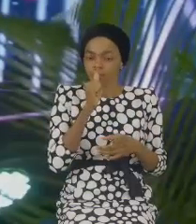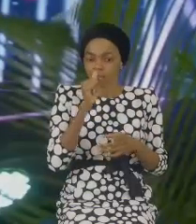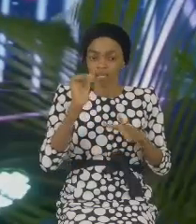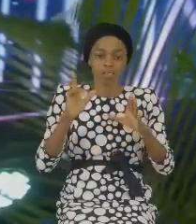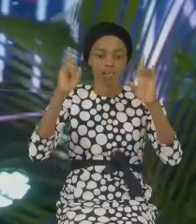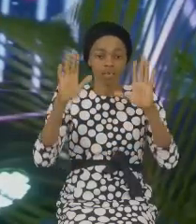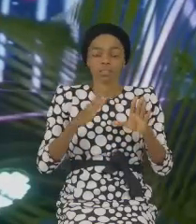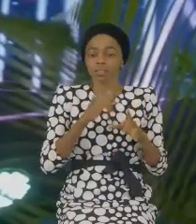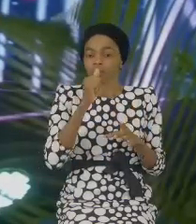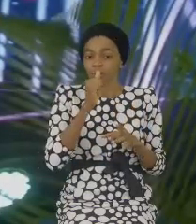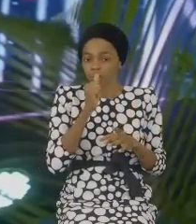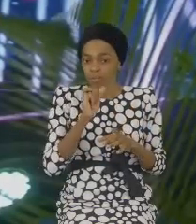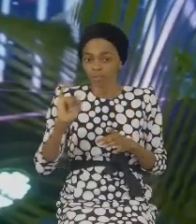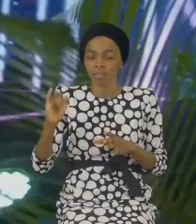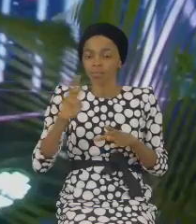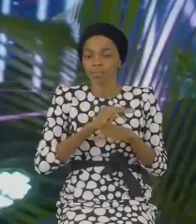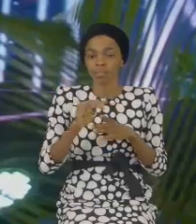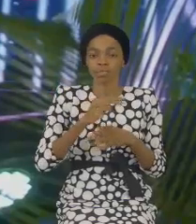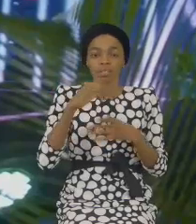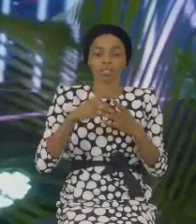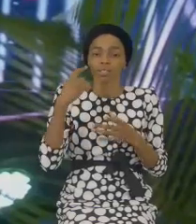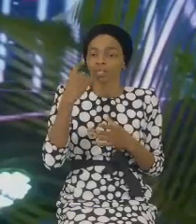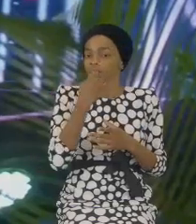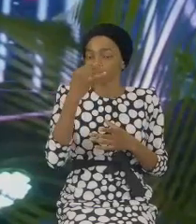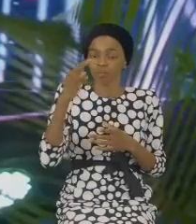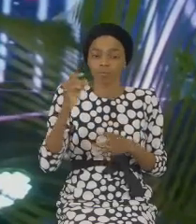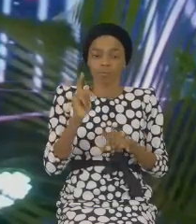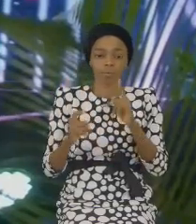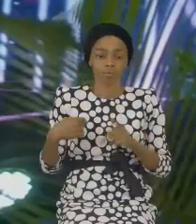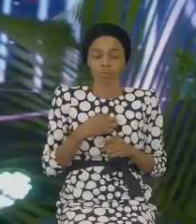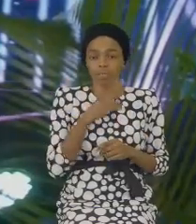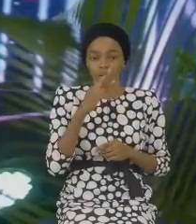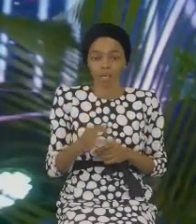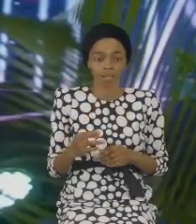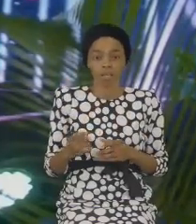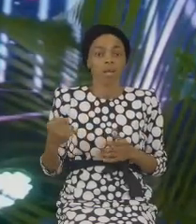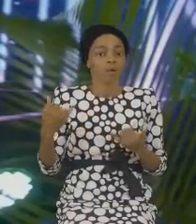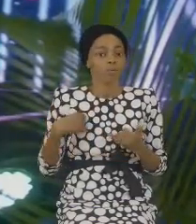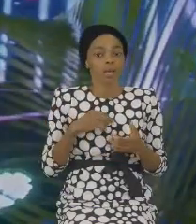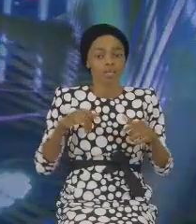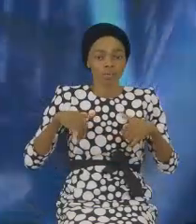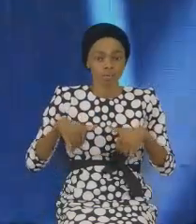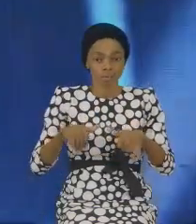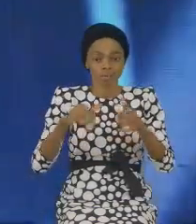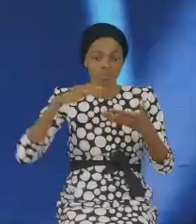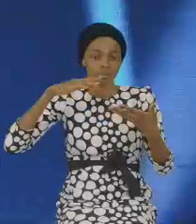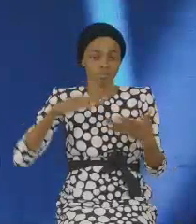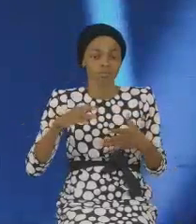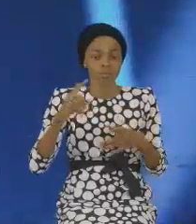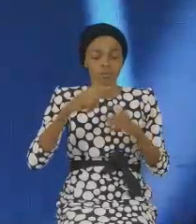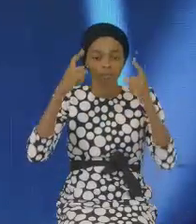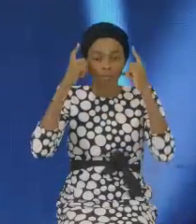the sight of the people we are ministering to. We're still considering Moses. And I told you yesterday, there is